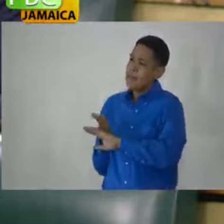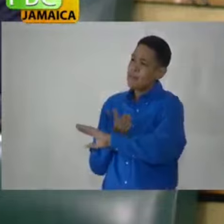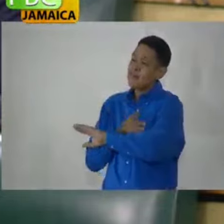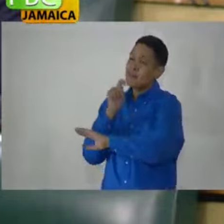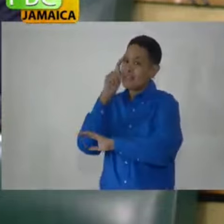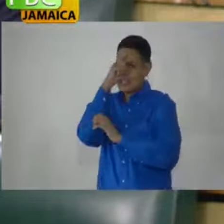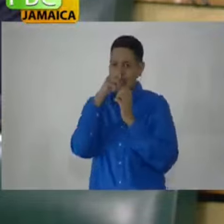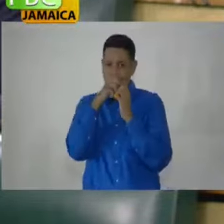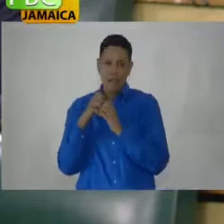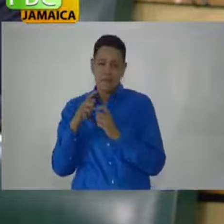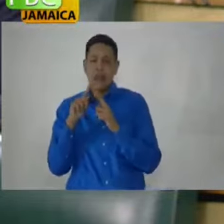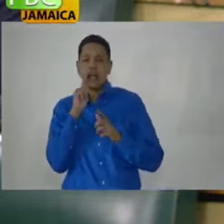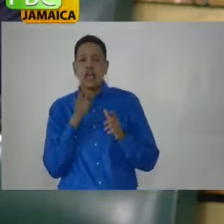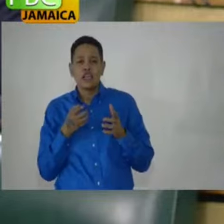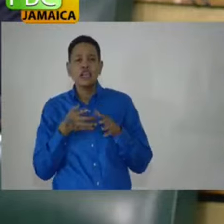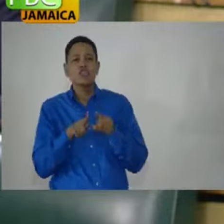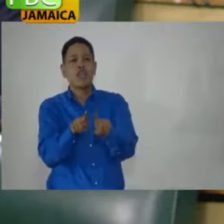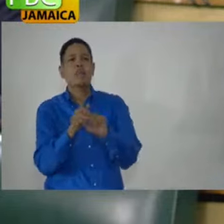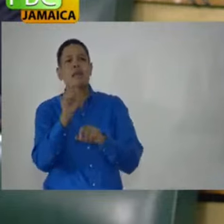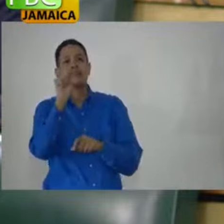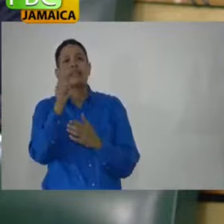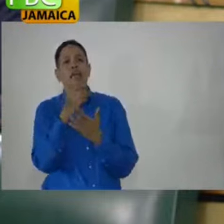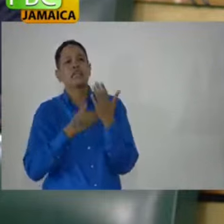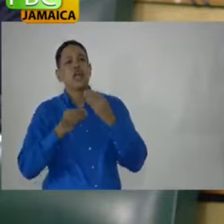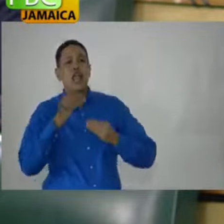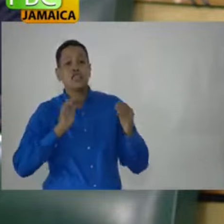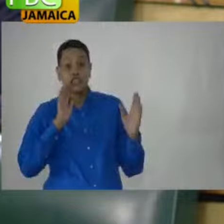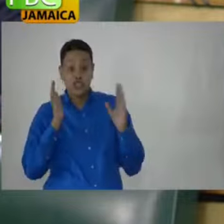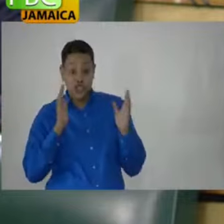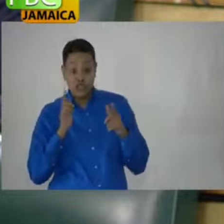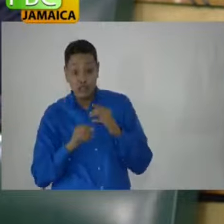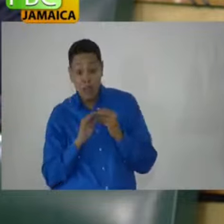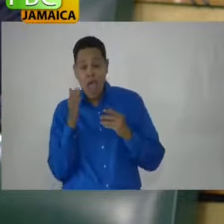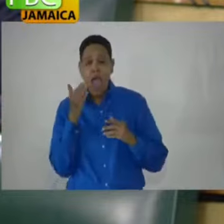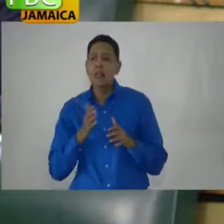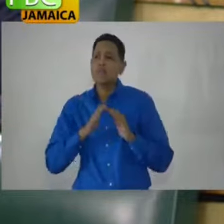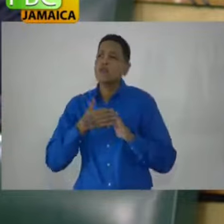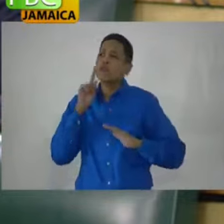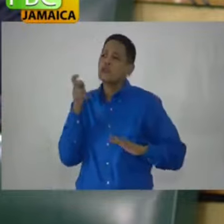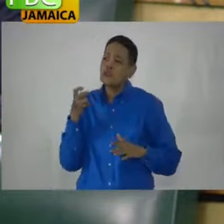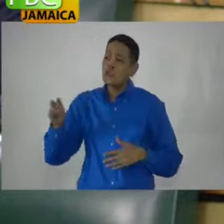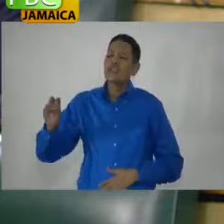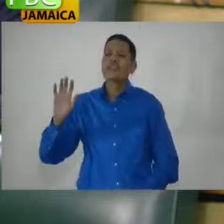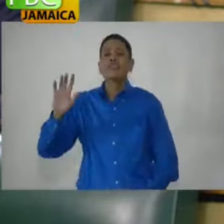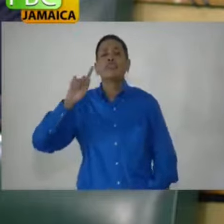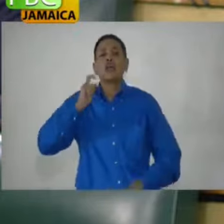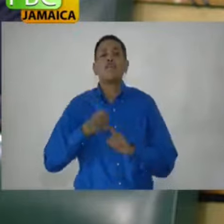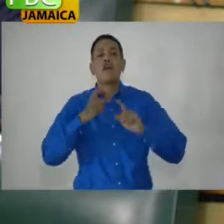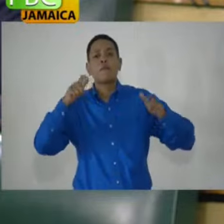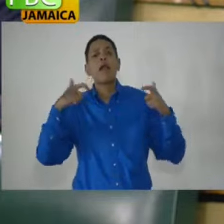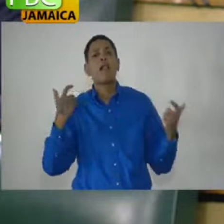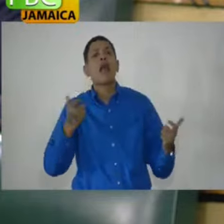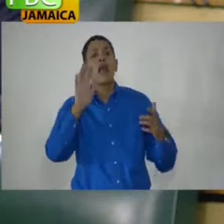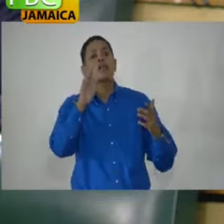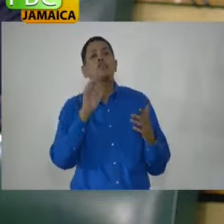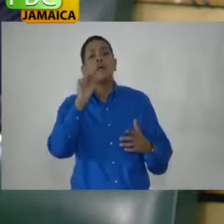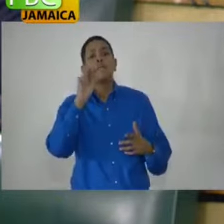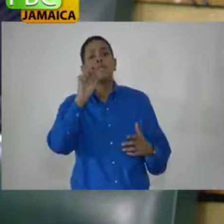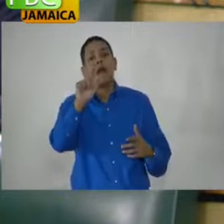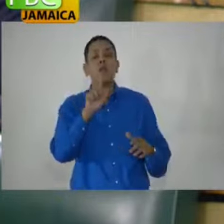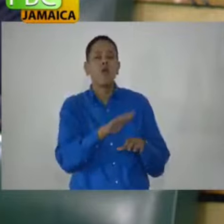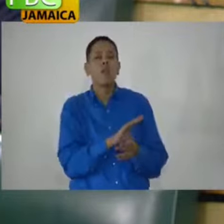compliance, streamline tax collection services, and help Jamaica to transition from a largely manual